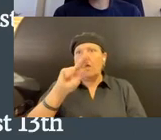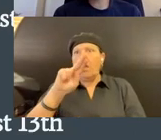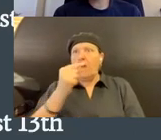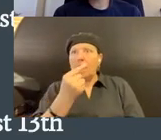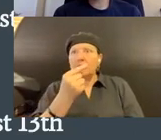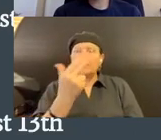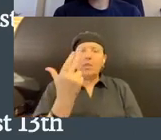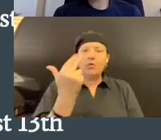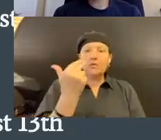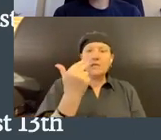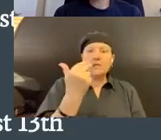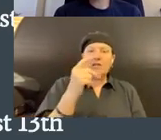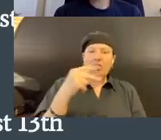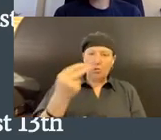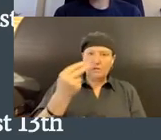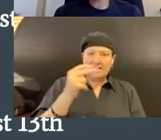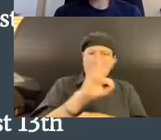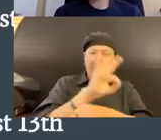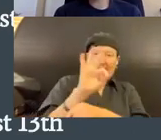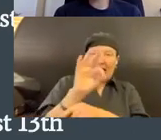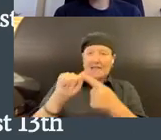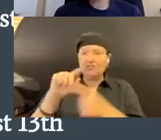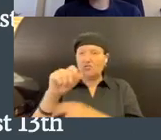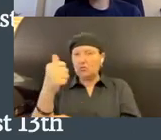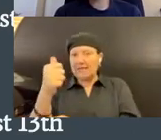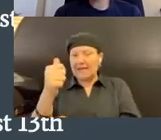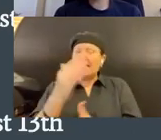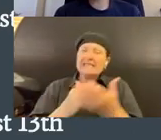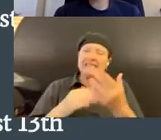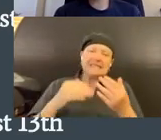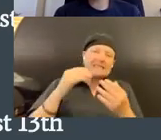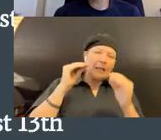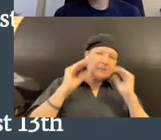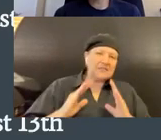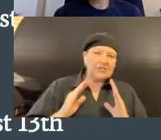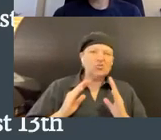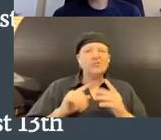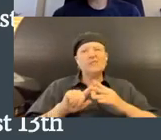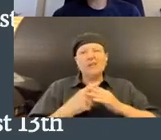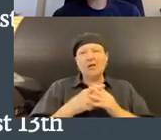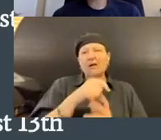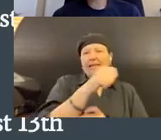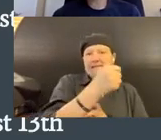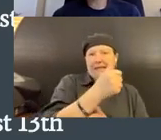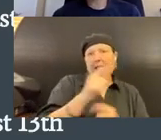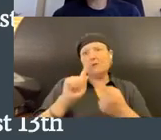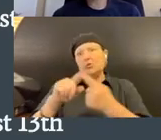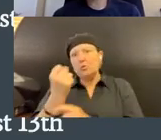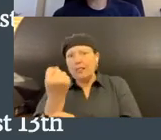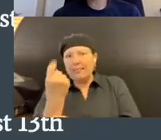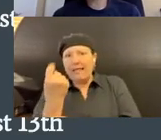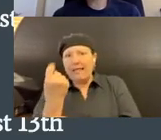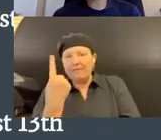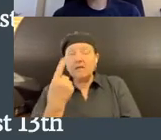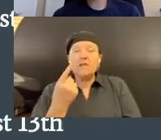from 9 to 10. Some teachers will be doing it from 10 to 11. And you should have gotten a